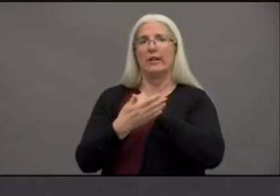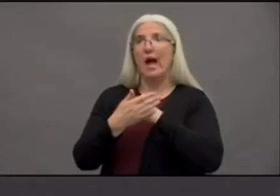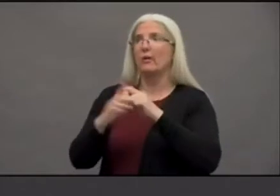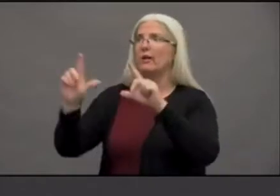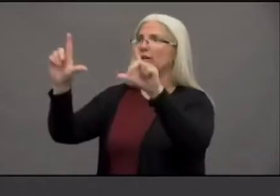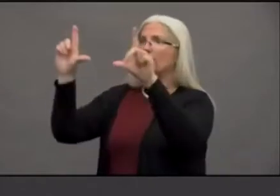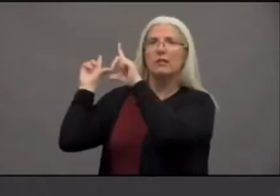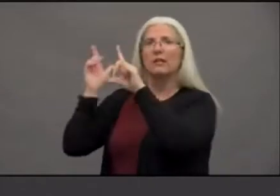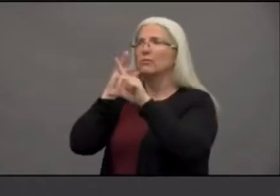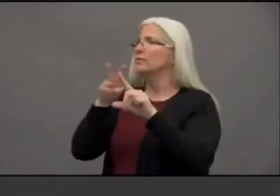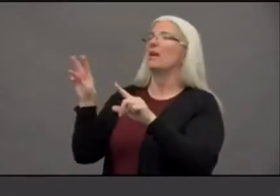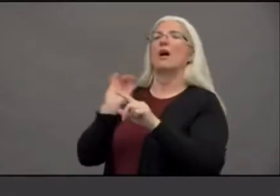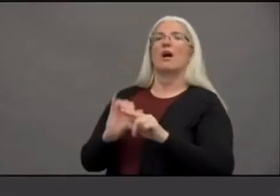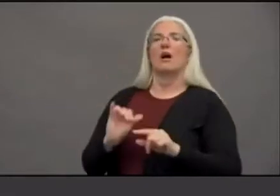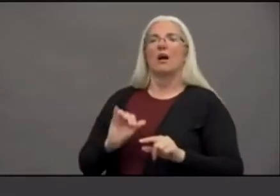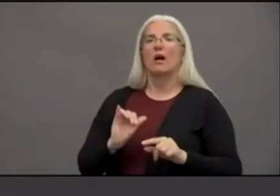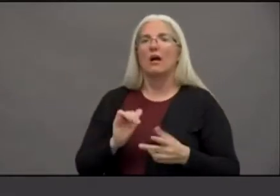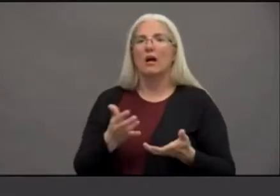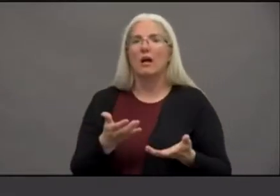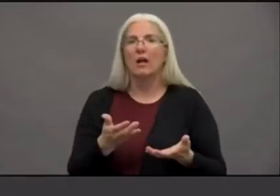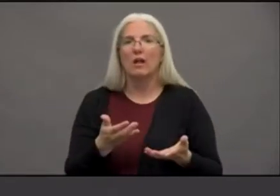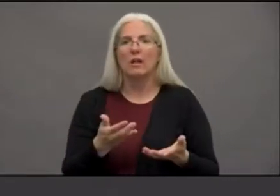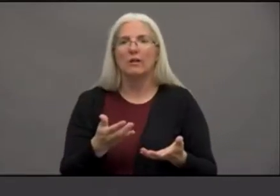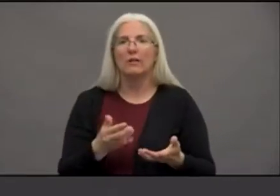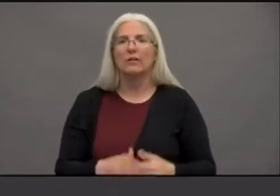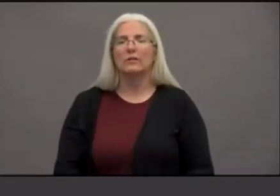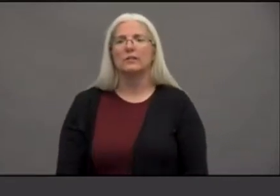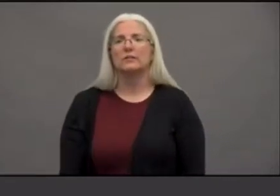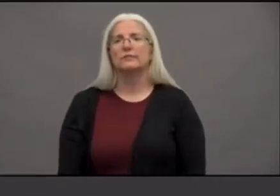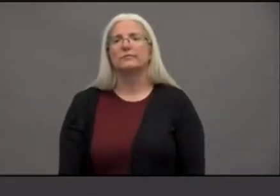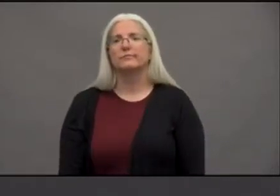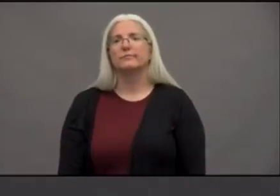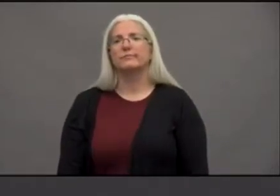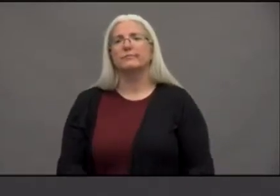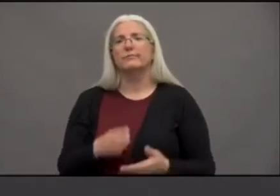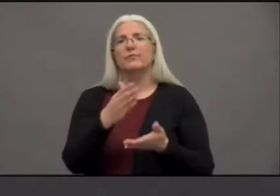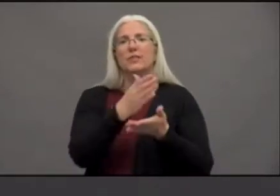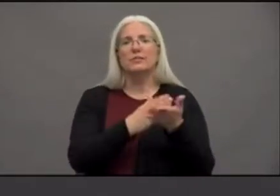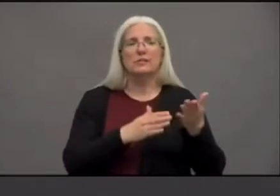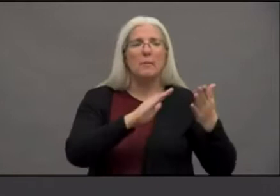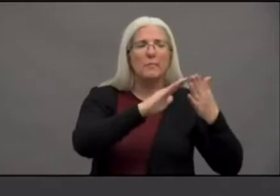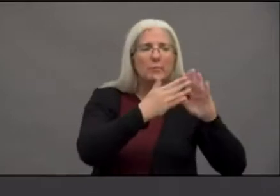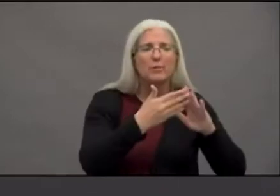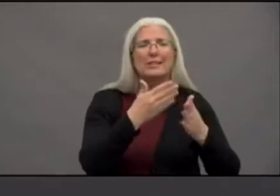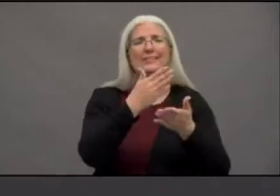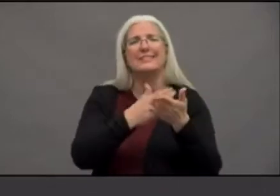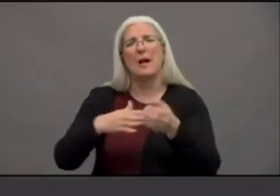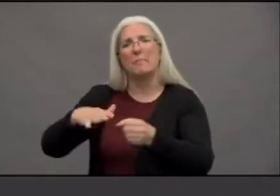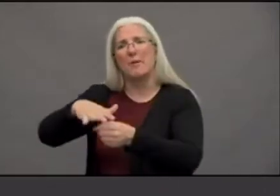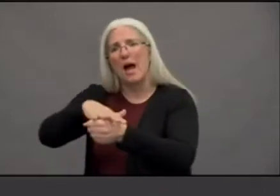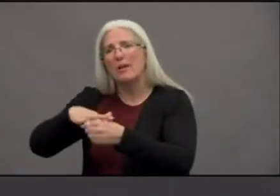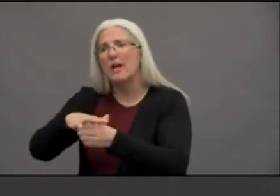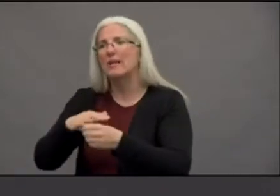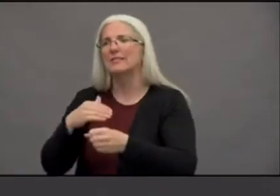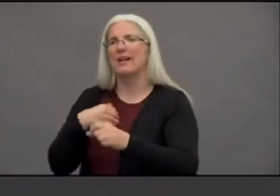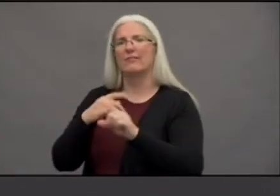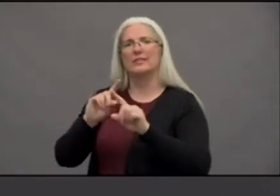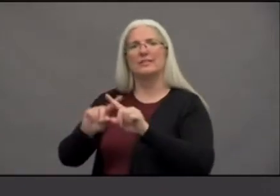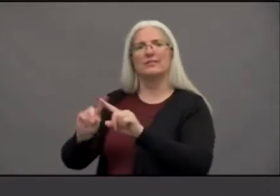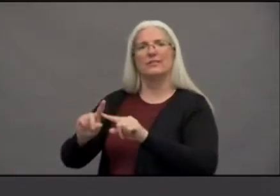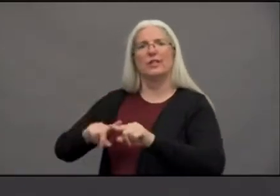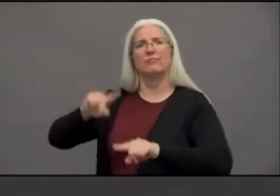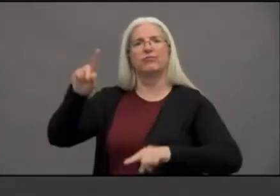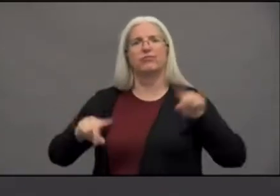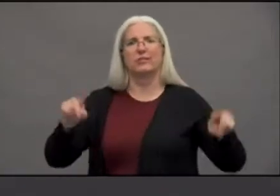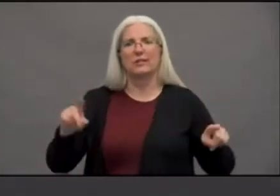digital divide, a very significant one, in certain communities and certain areas among certain populations within our county. We are trying to employ